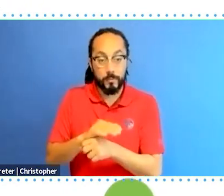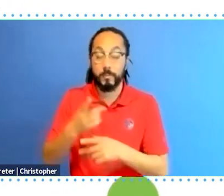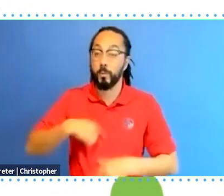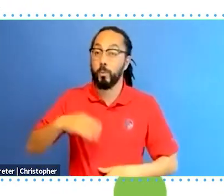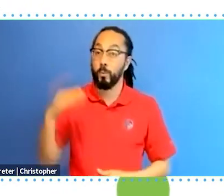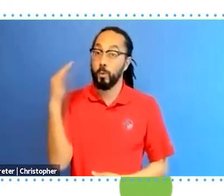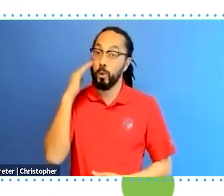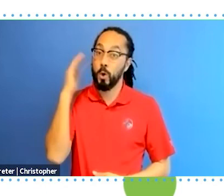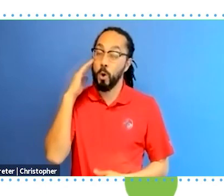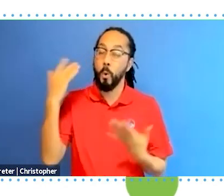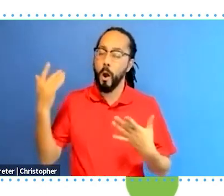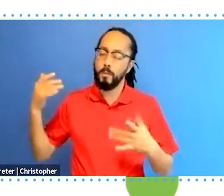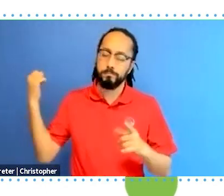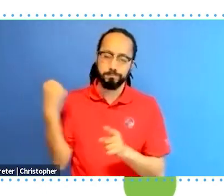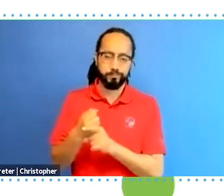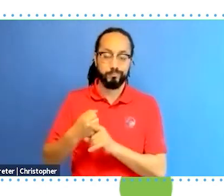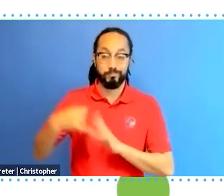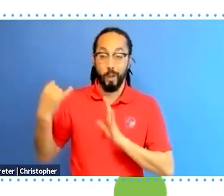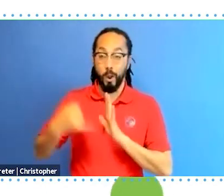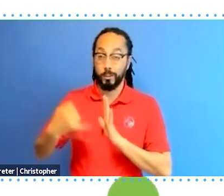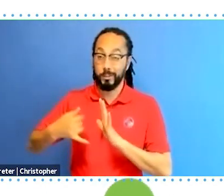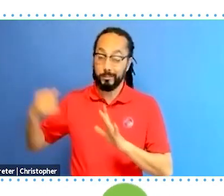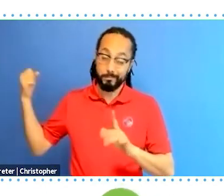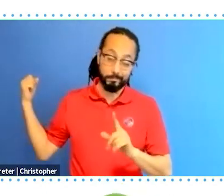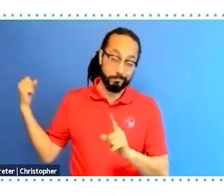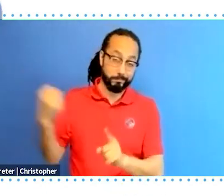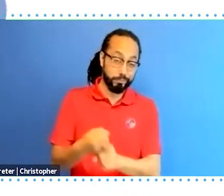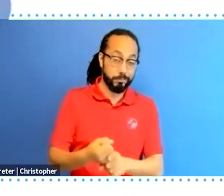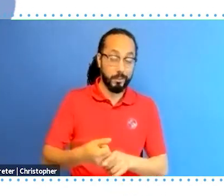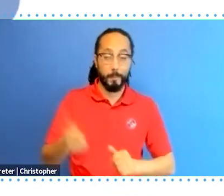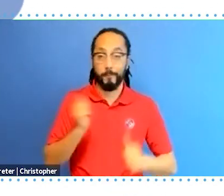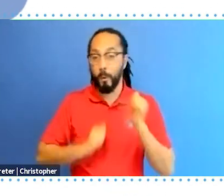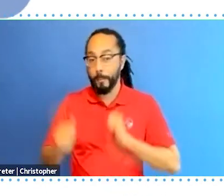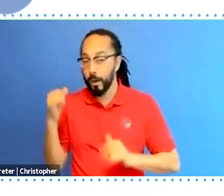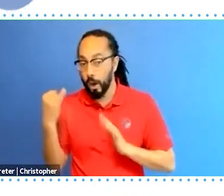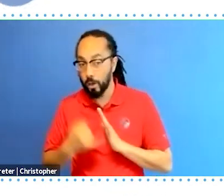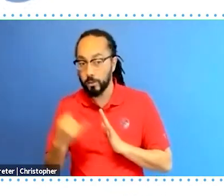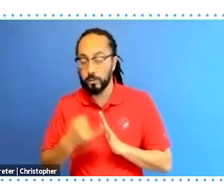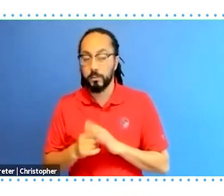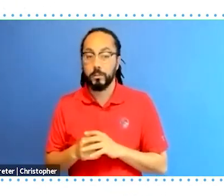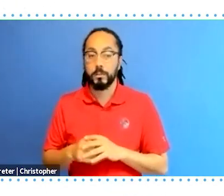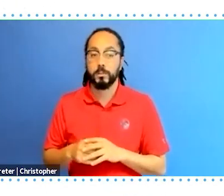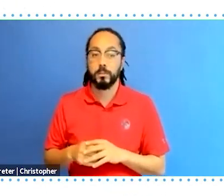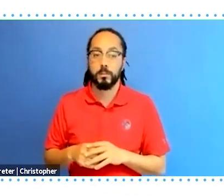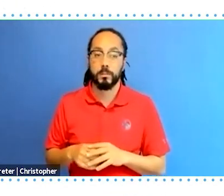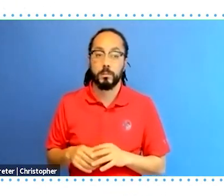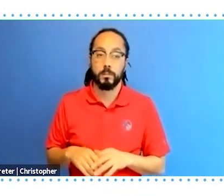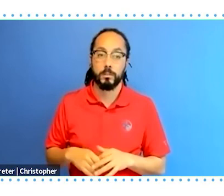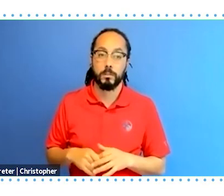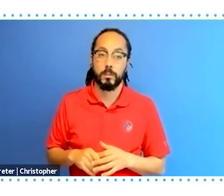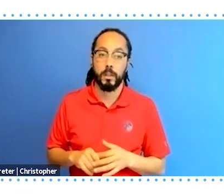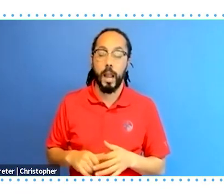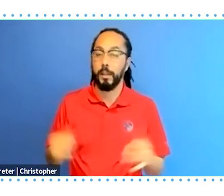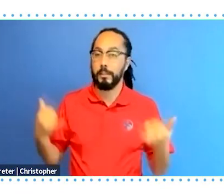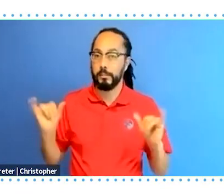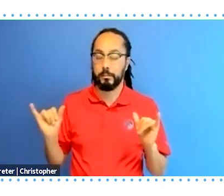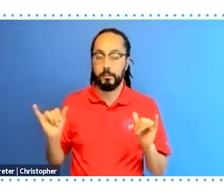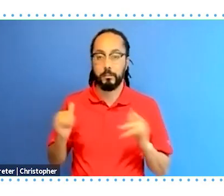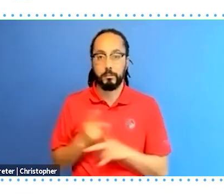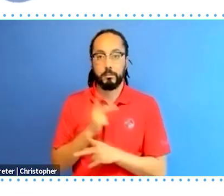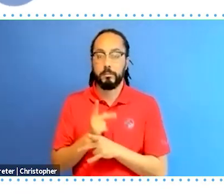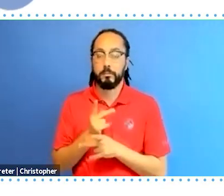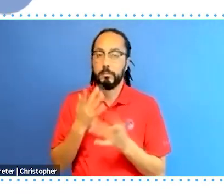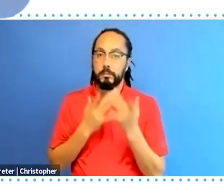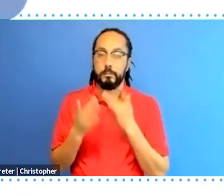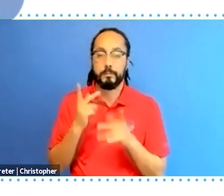were the hardest hit sector with the pandemic, performing arts organizations, even particularly so, and they were still trying to navigate whether or not they